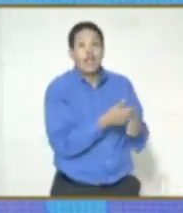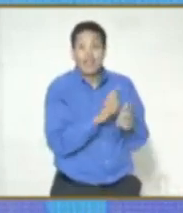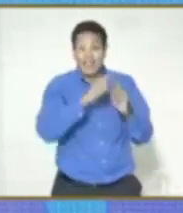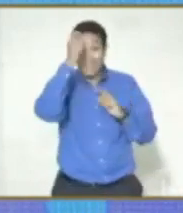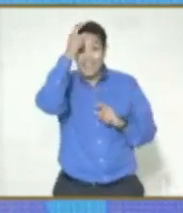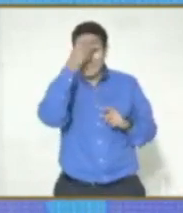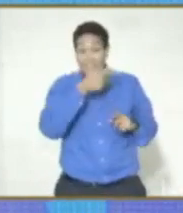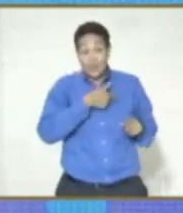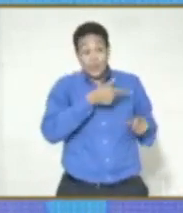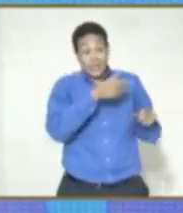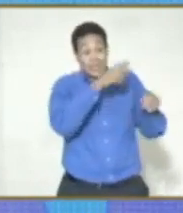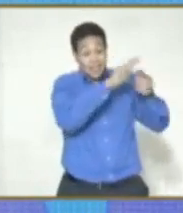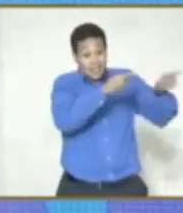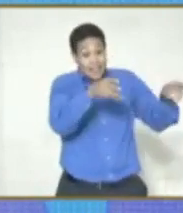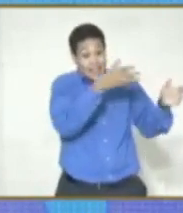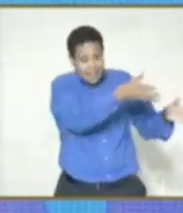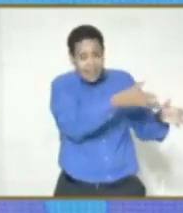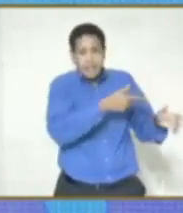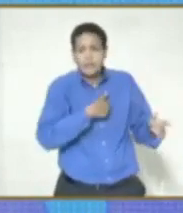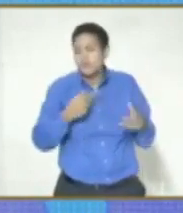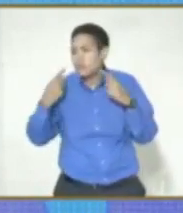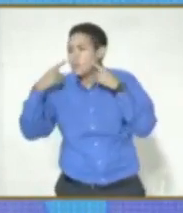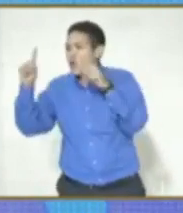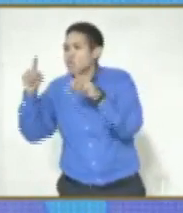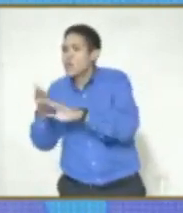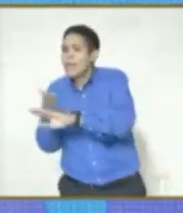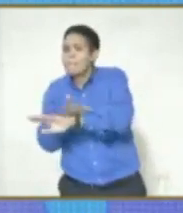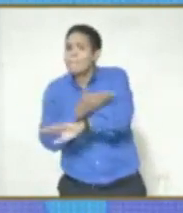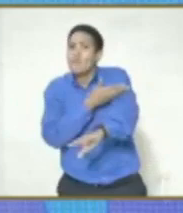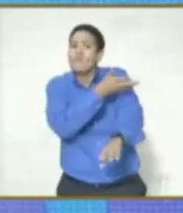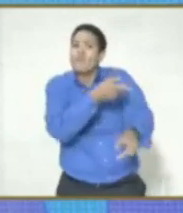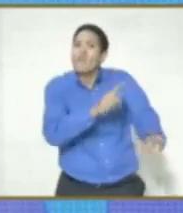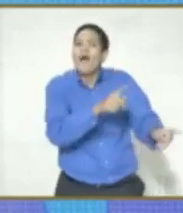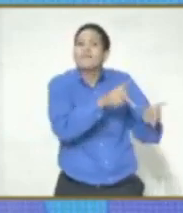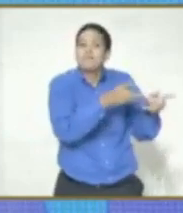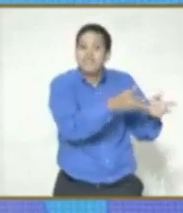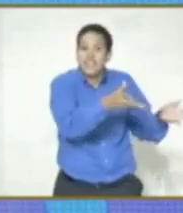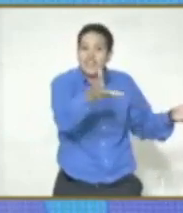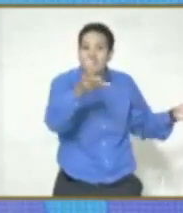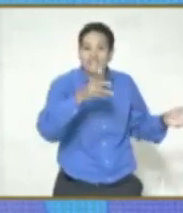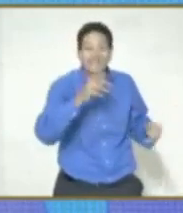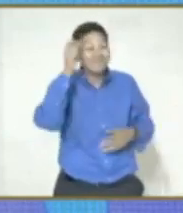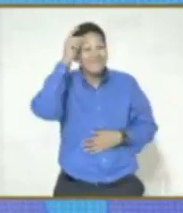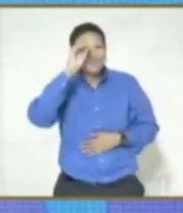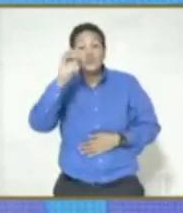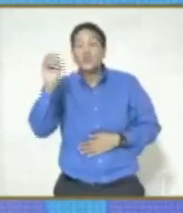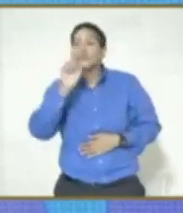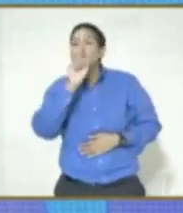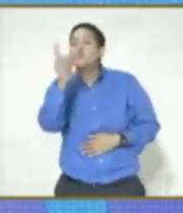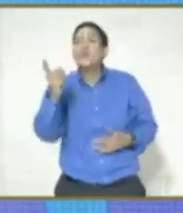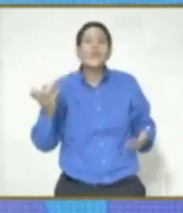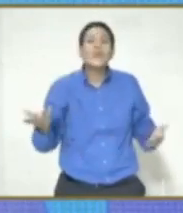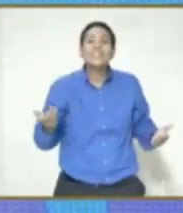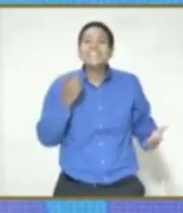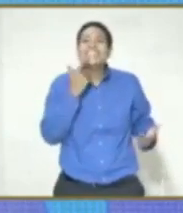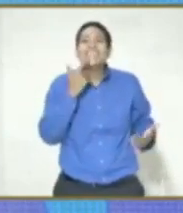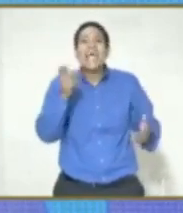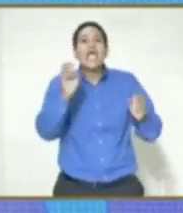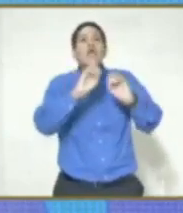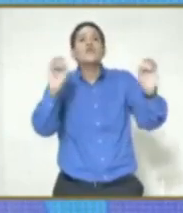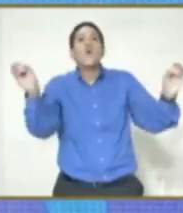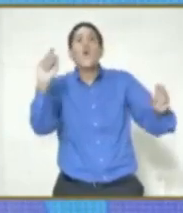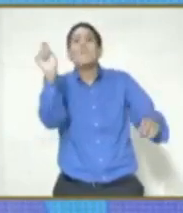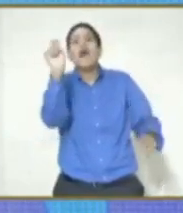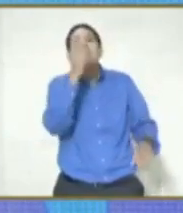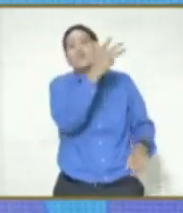are working to improve the facility. So there's no truth that there are no